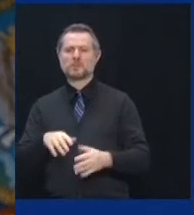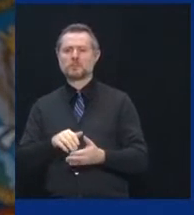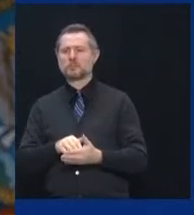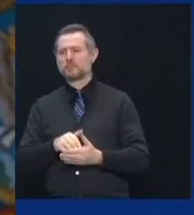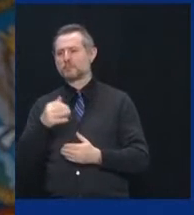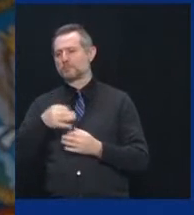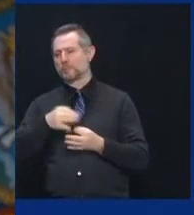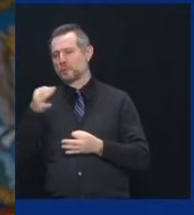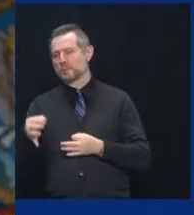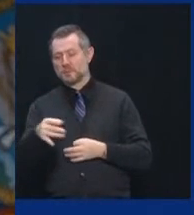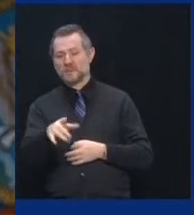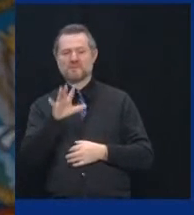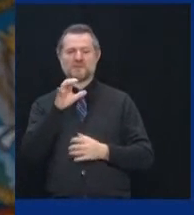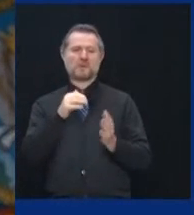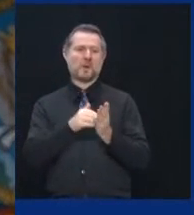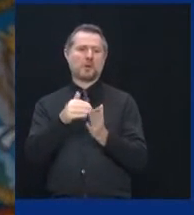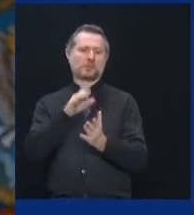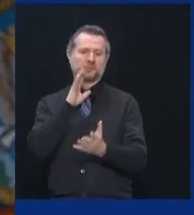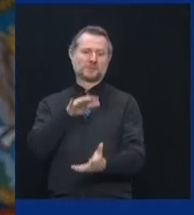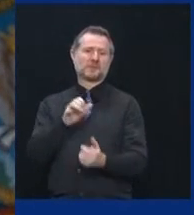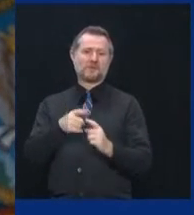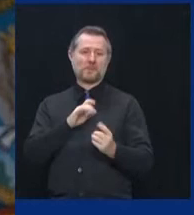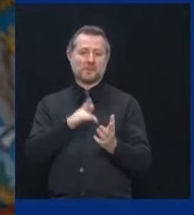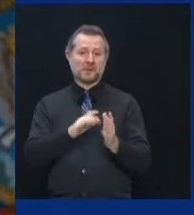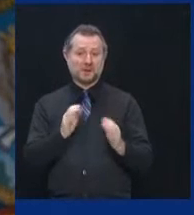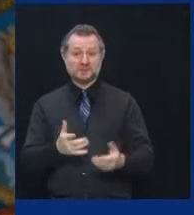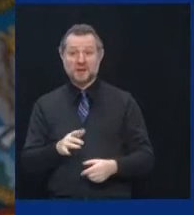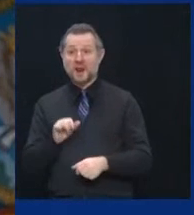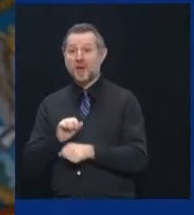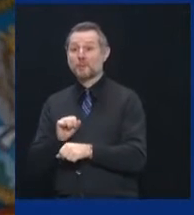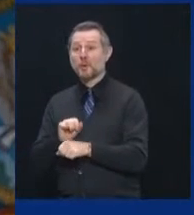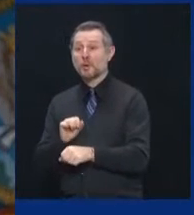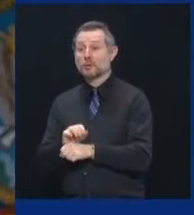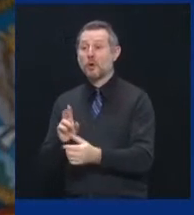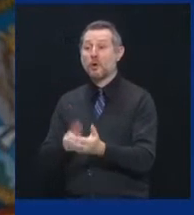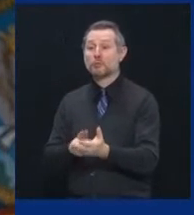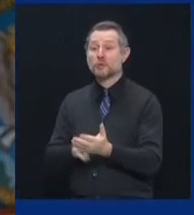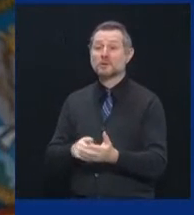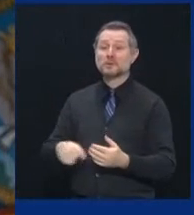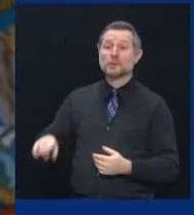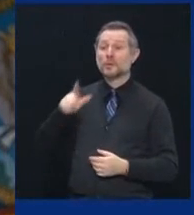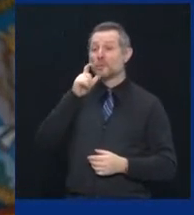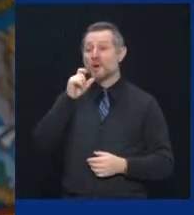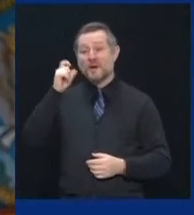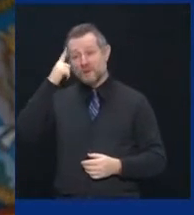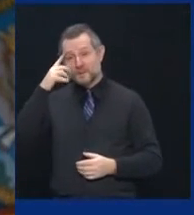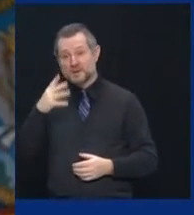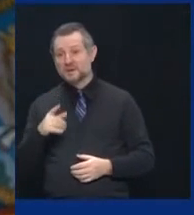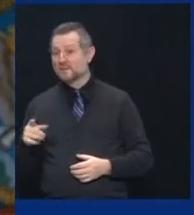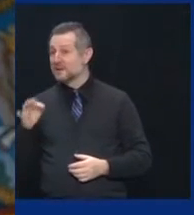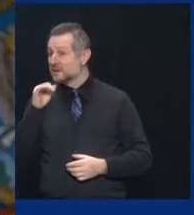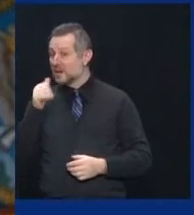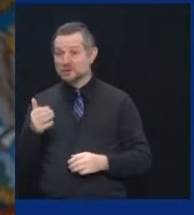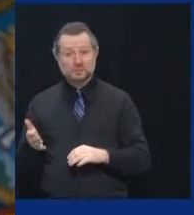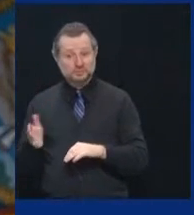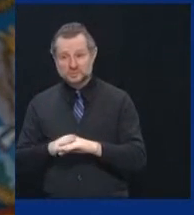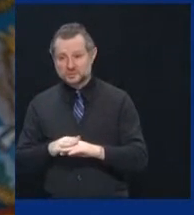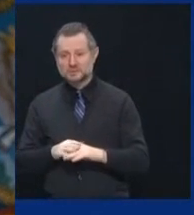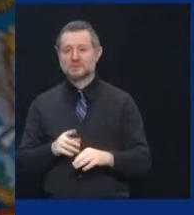we froze labor contracts on our hardworking public employees, we would save $1